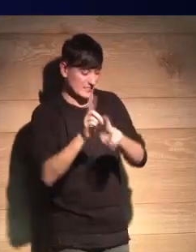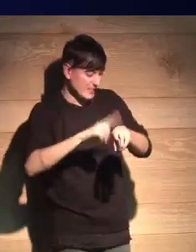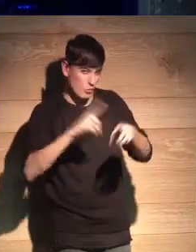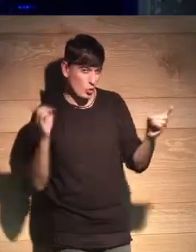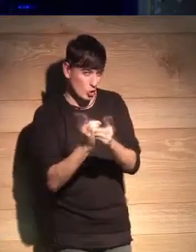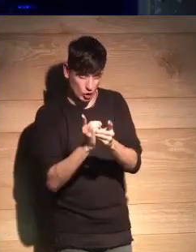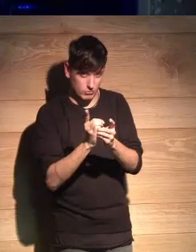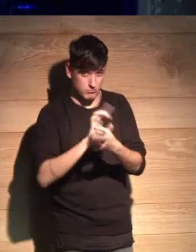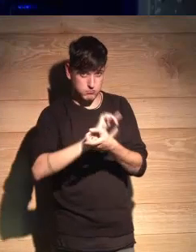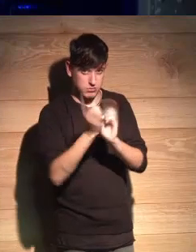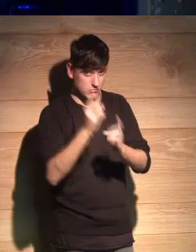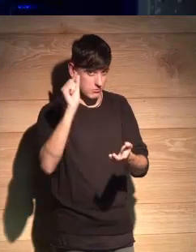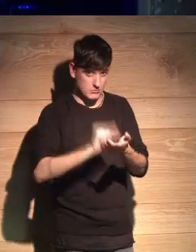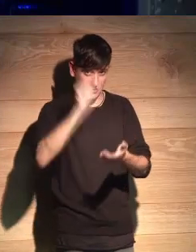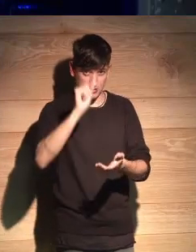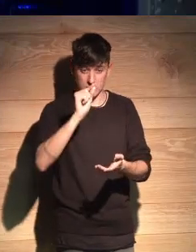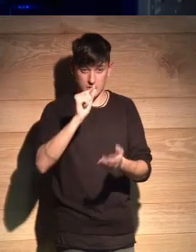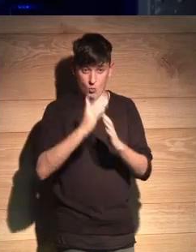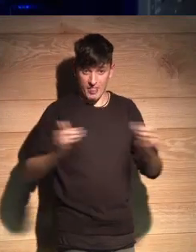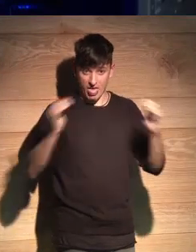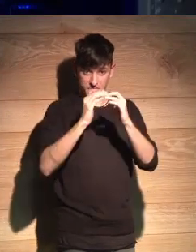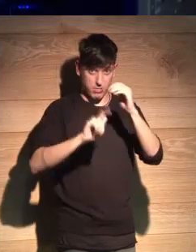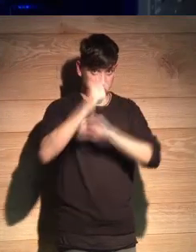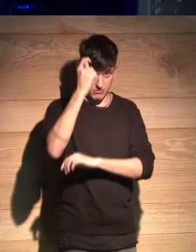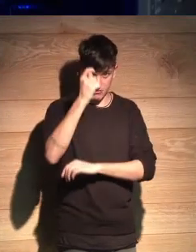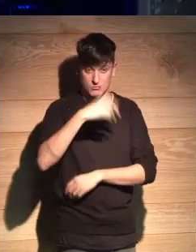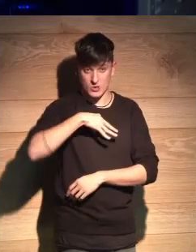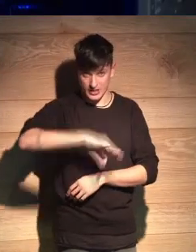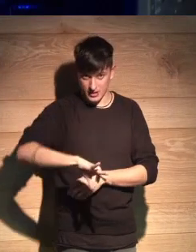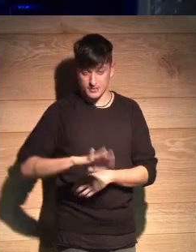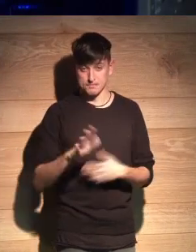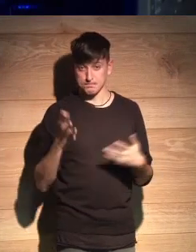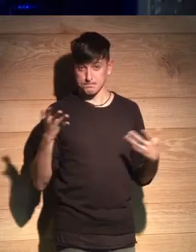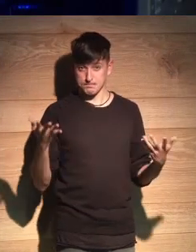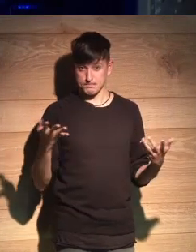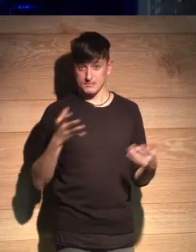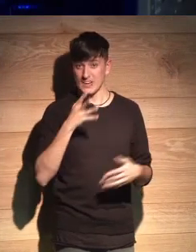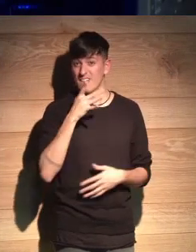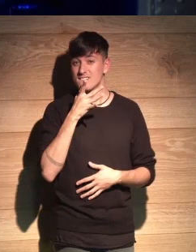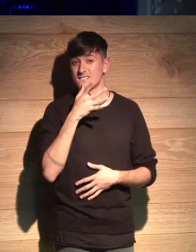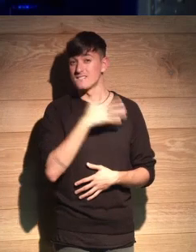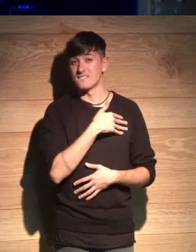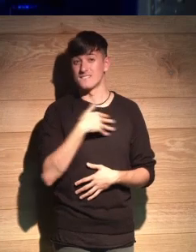where things can true, where equality can be a reality.